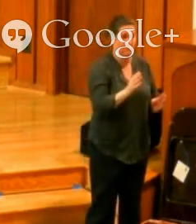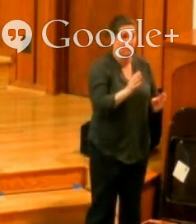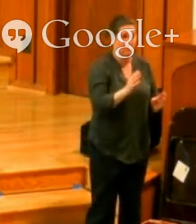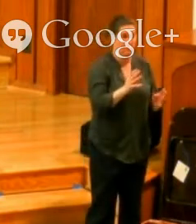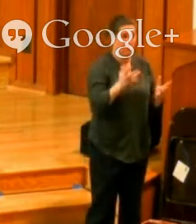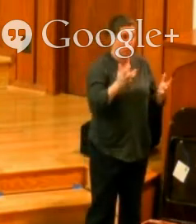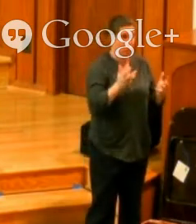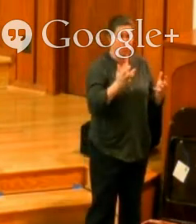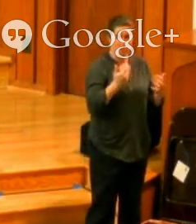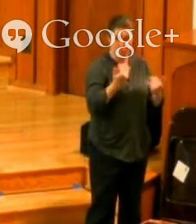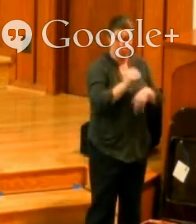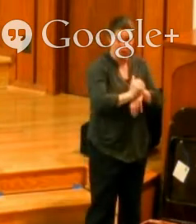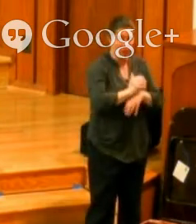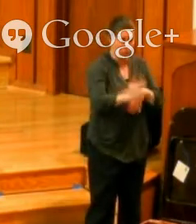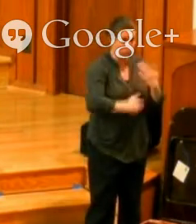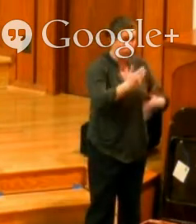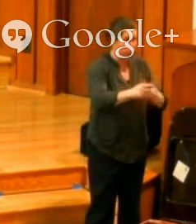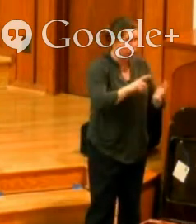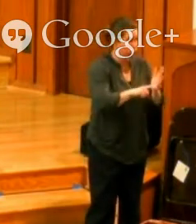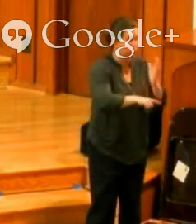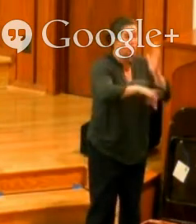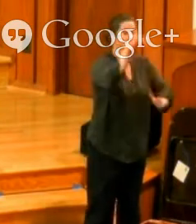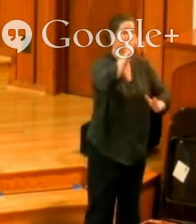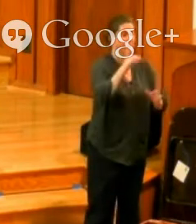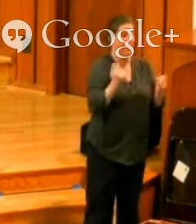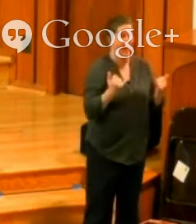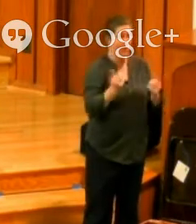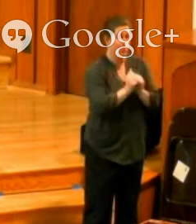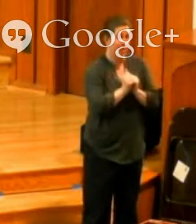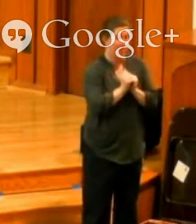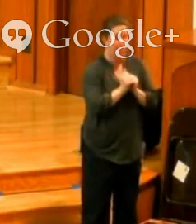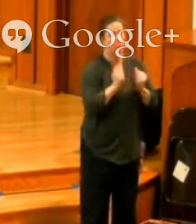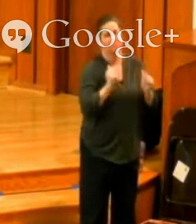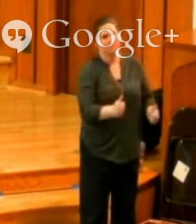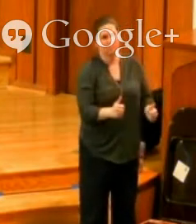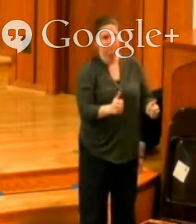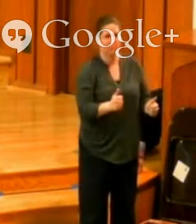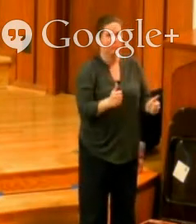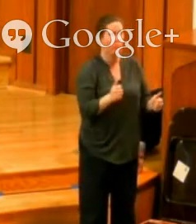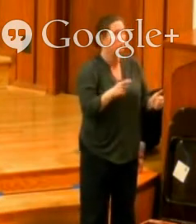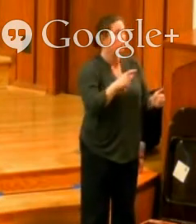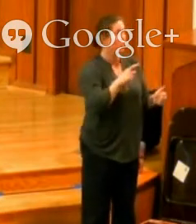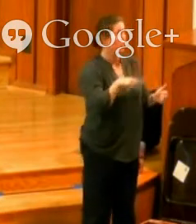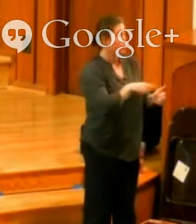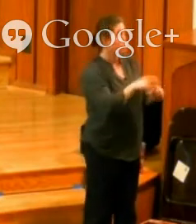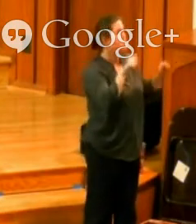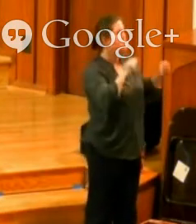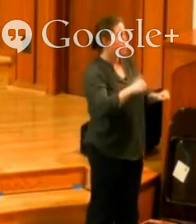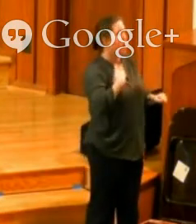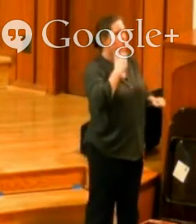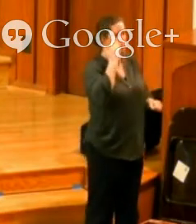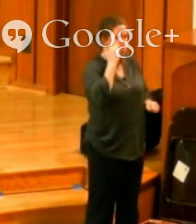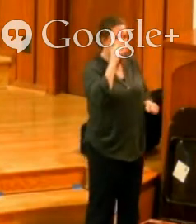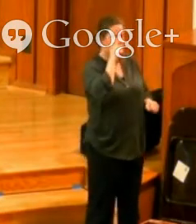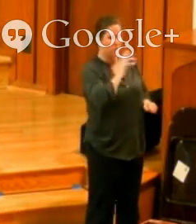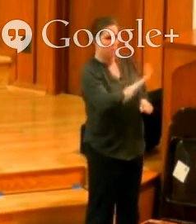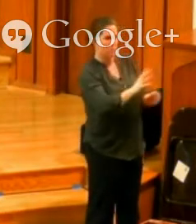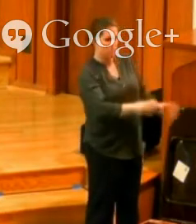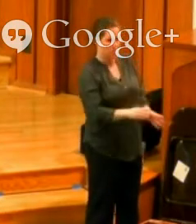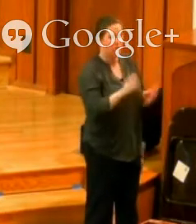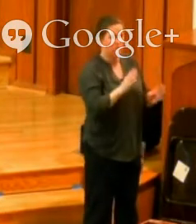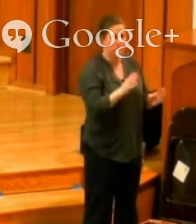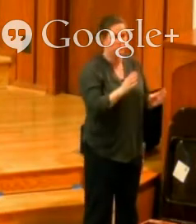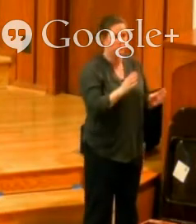discover that together with me tonight? Let's do it. Let's do it. Because we can know what Satan's plan is. And